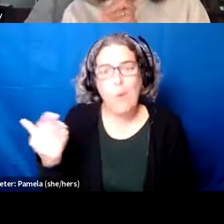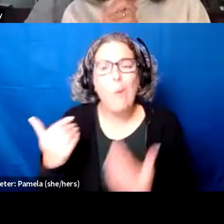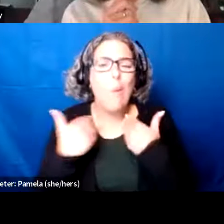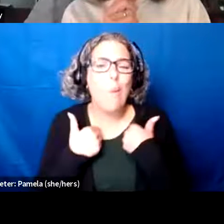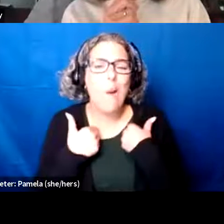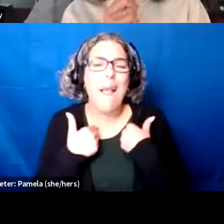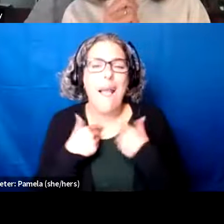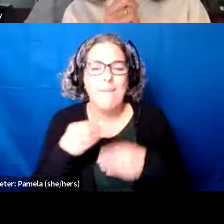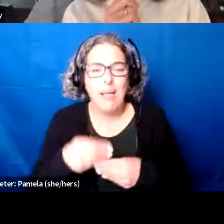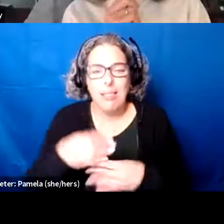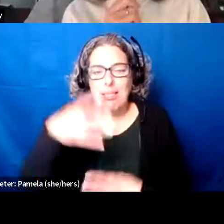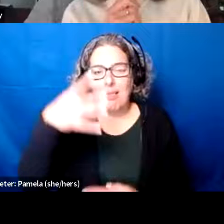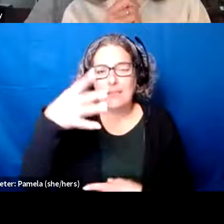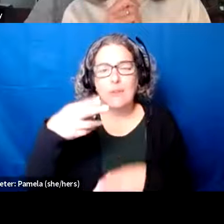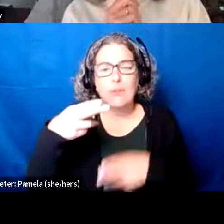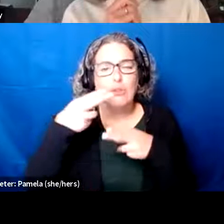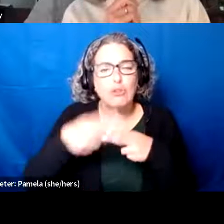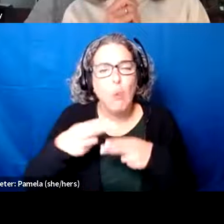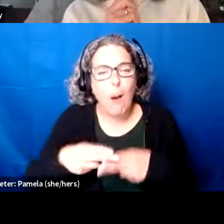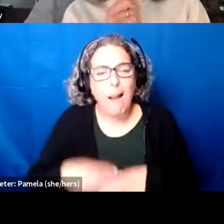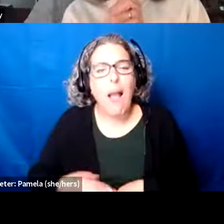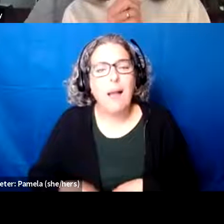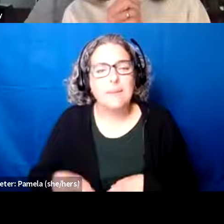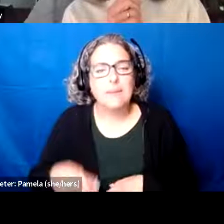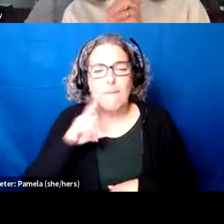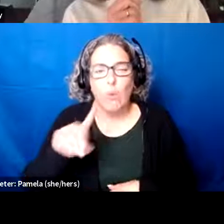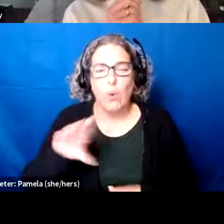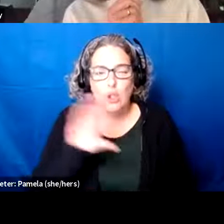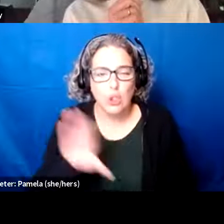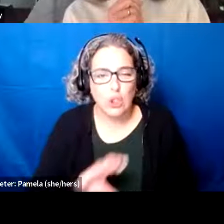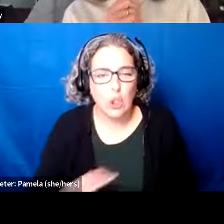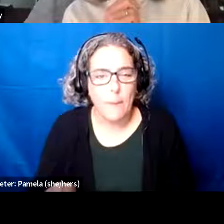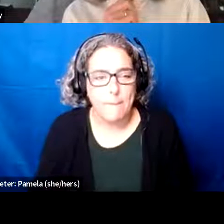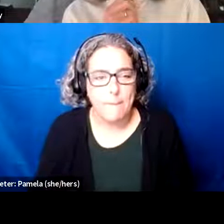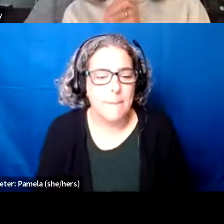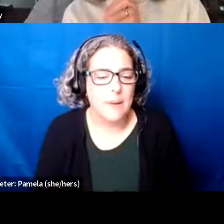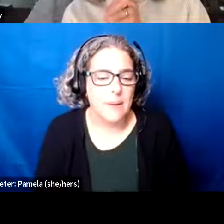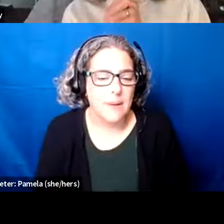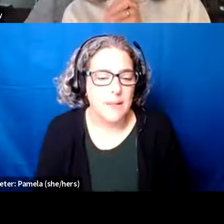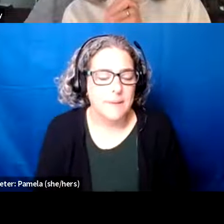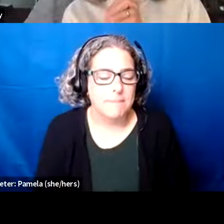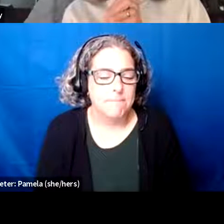who needs that, particularly if they're using JAWS.